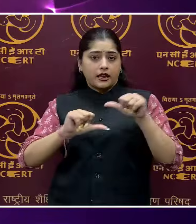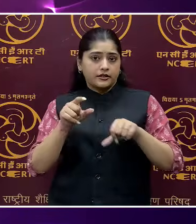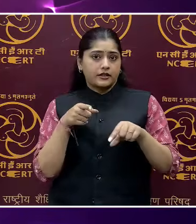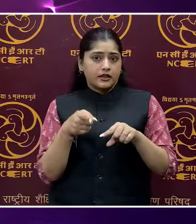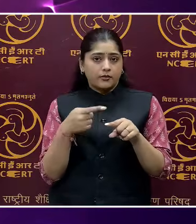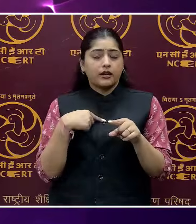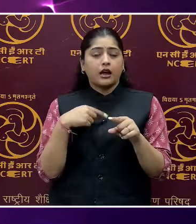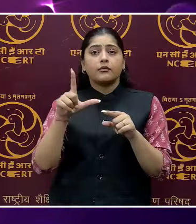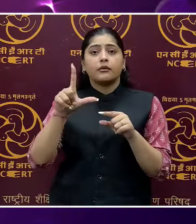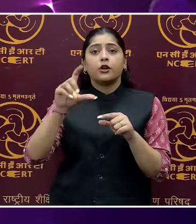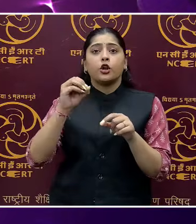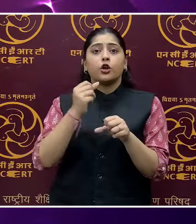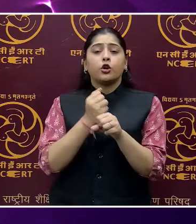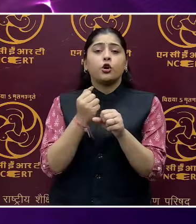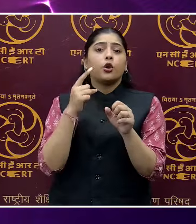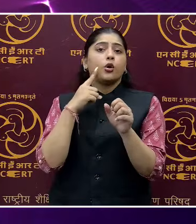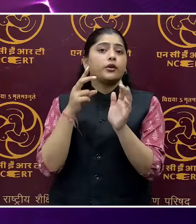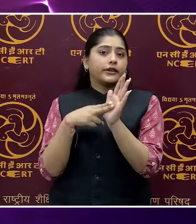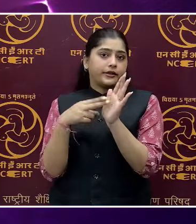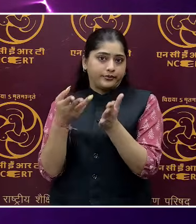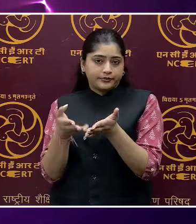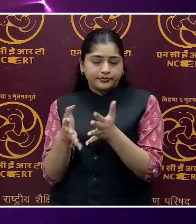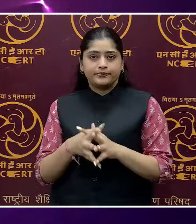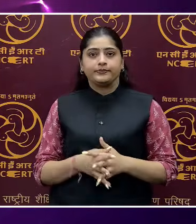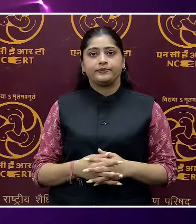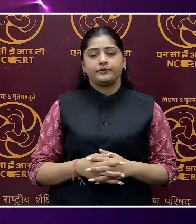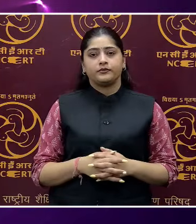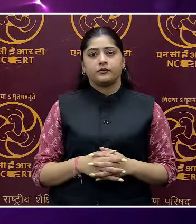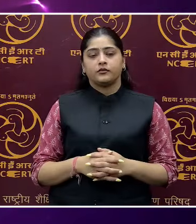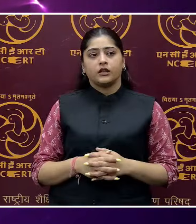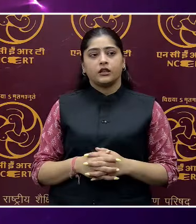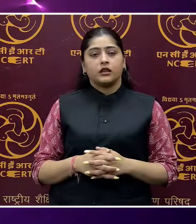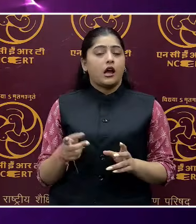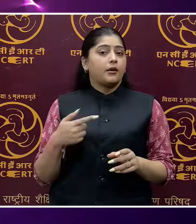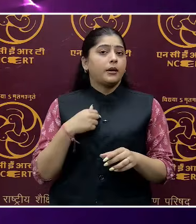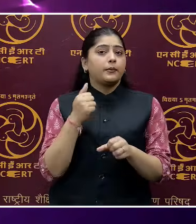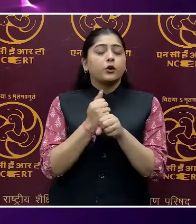Diksha login page. So I will log in, sign in with Google.